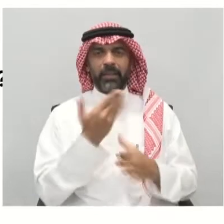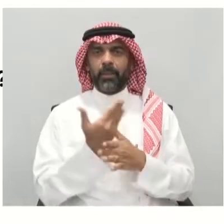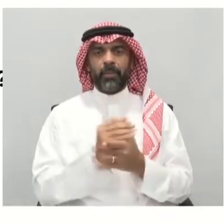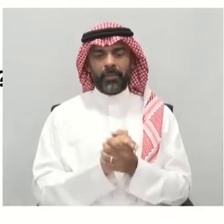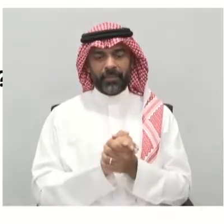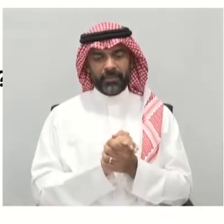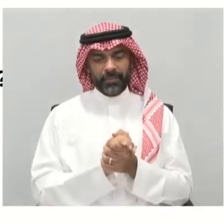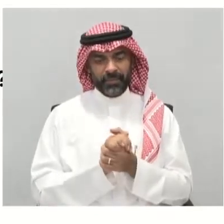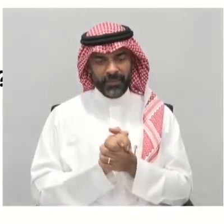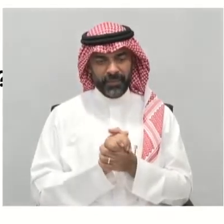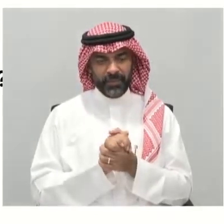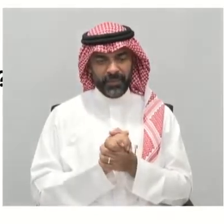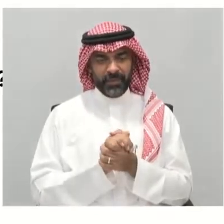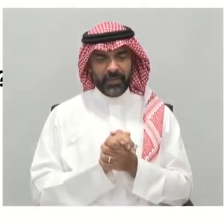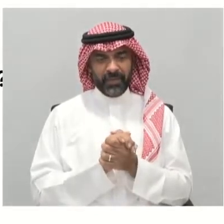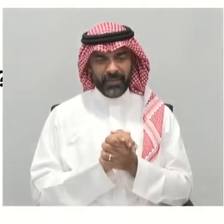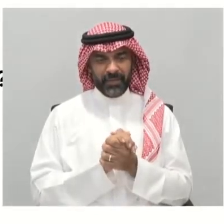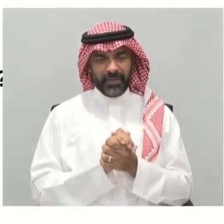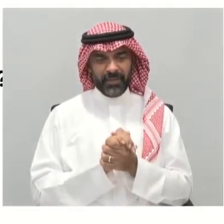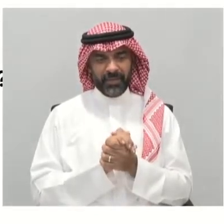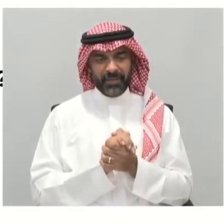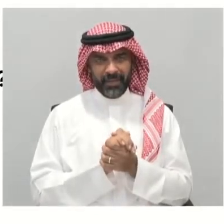thank you? Remember, what are they doing in the kitchen?